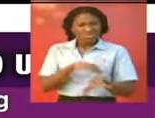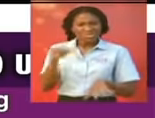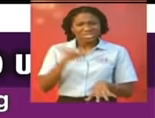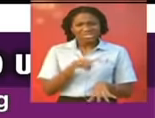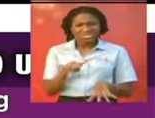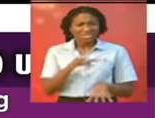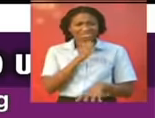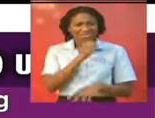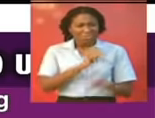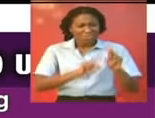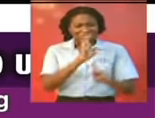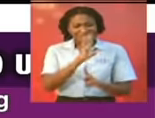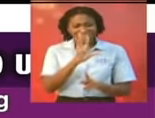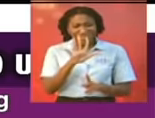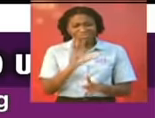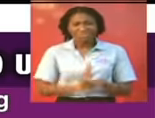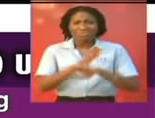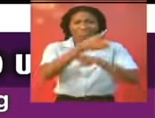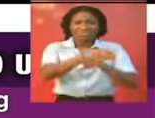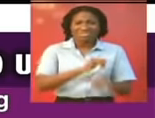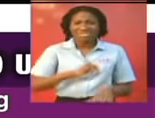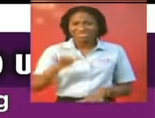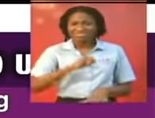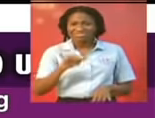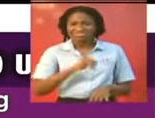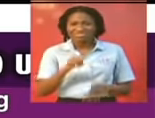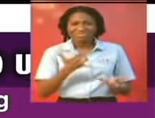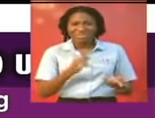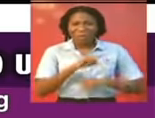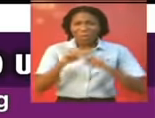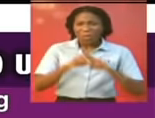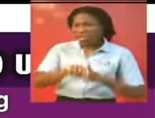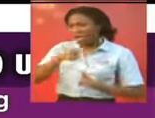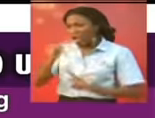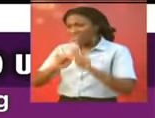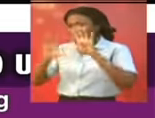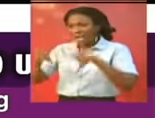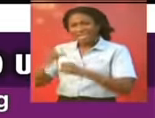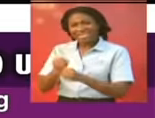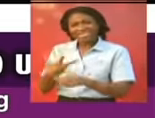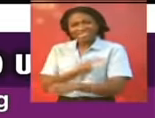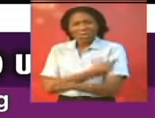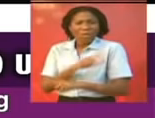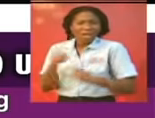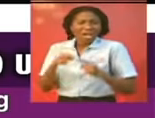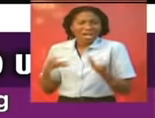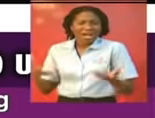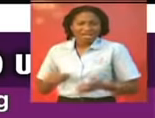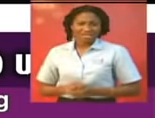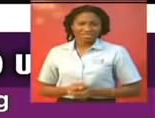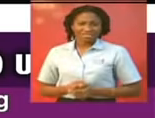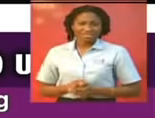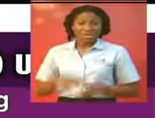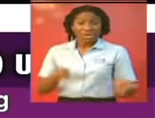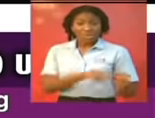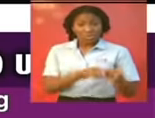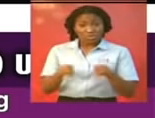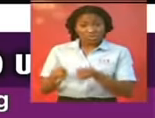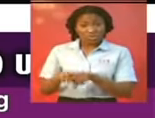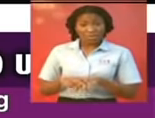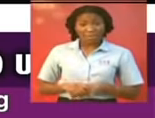out when the general public can look forward to getting vaccinated. And also just for the